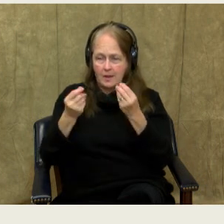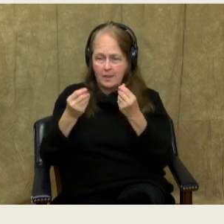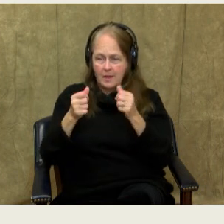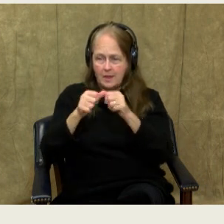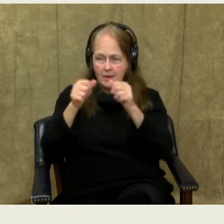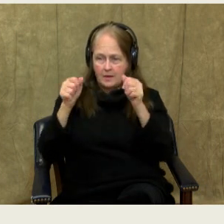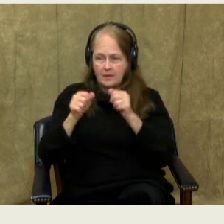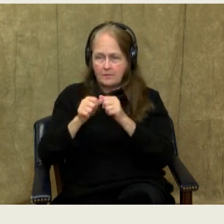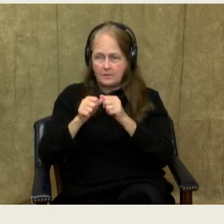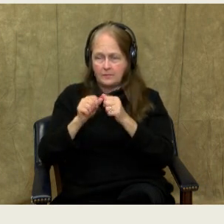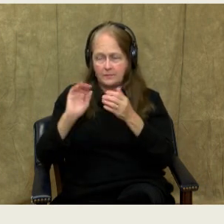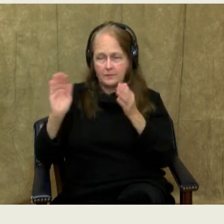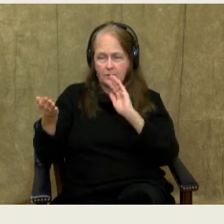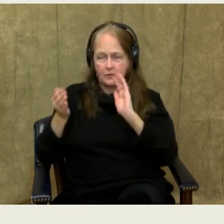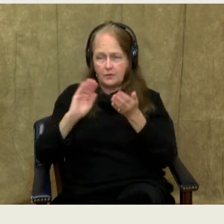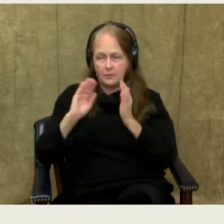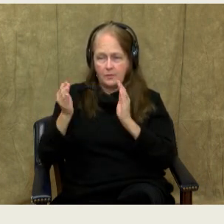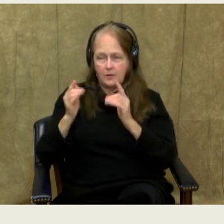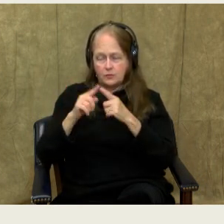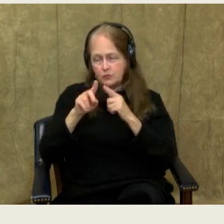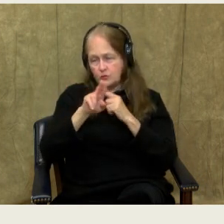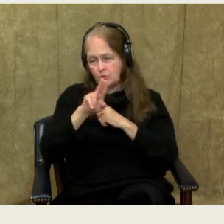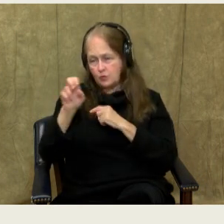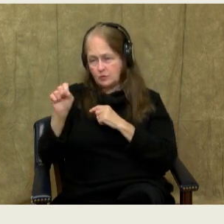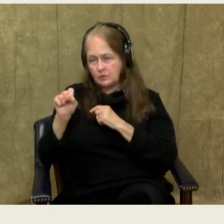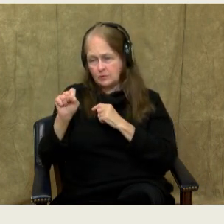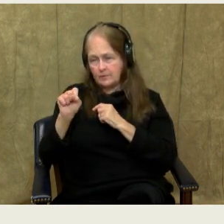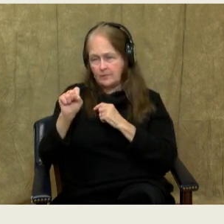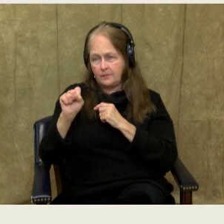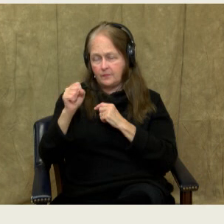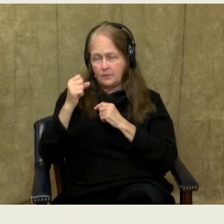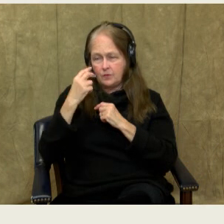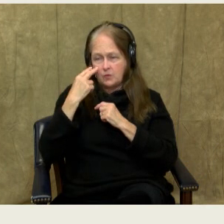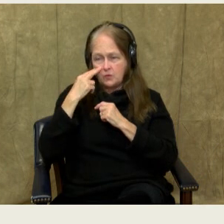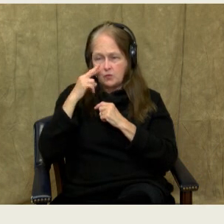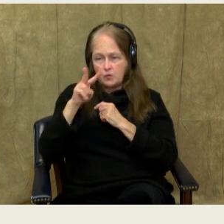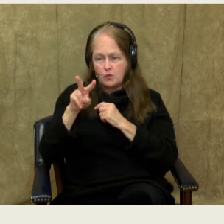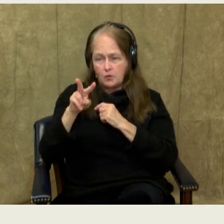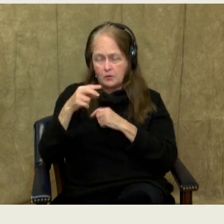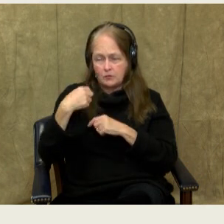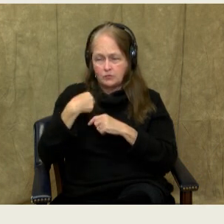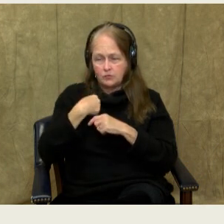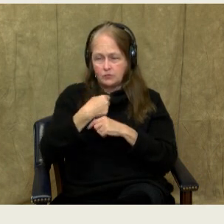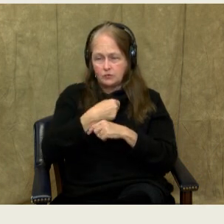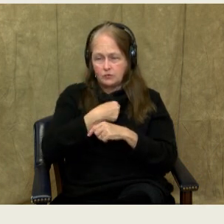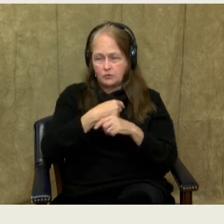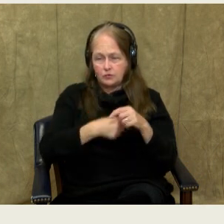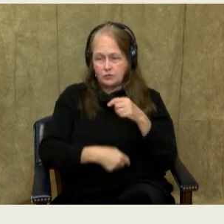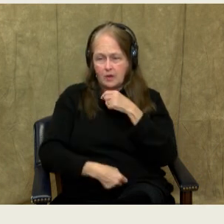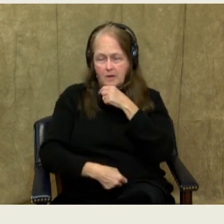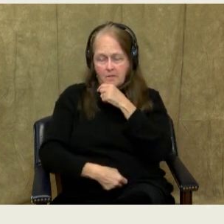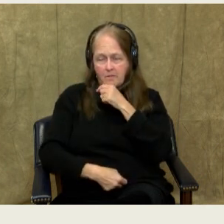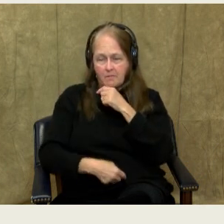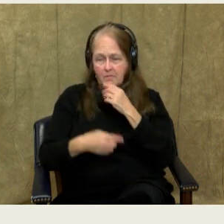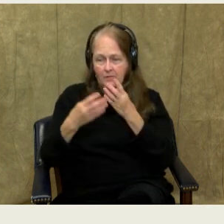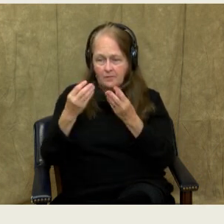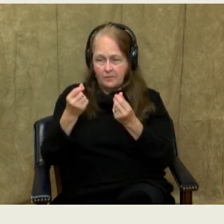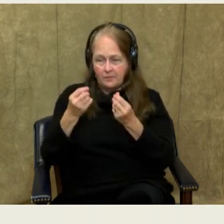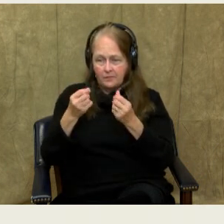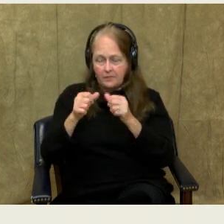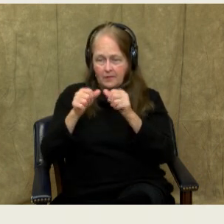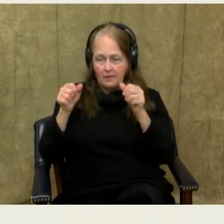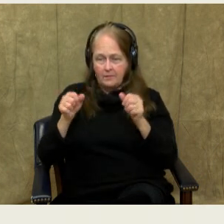and population compare to the United States? So if we look at China, the land area